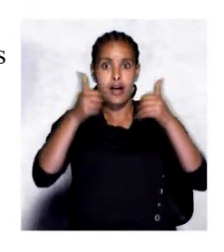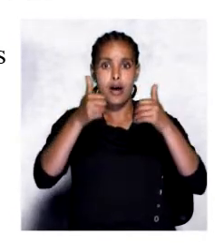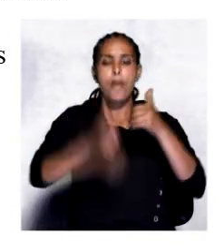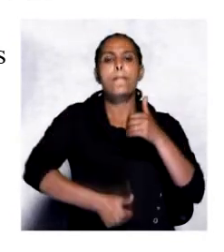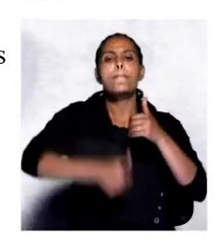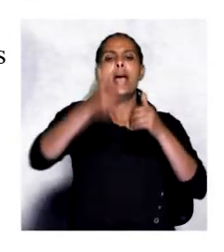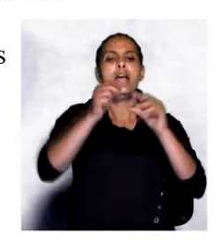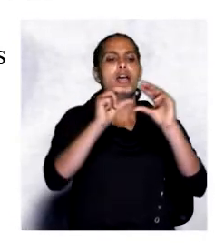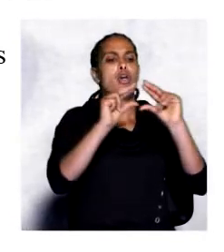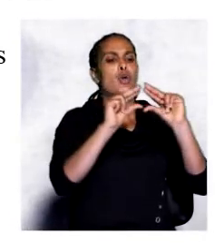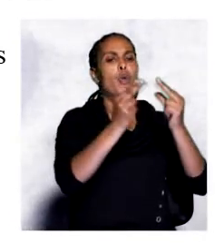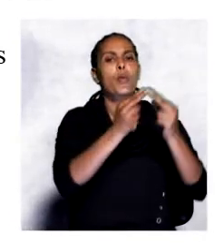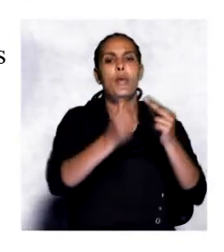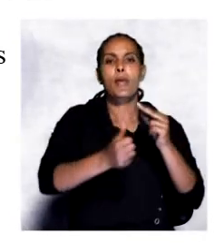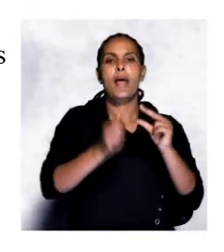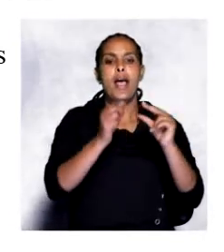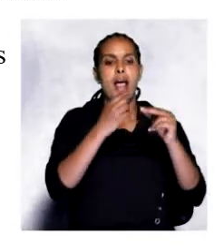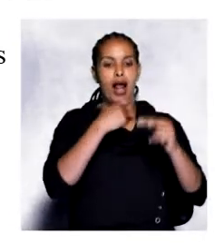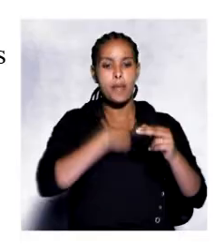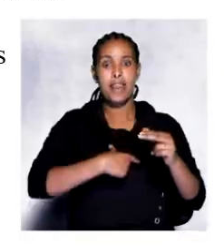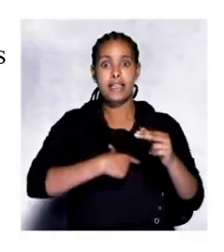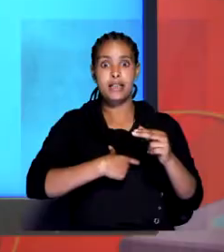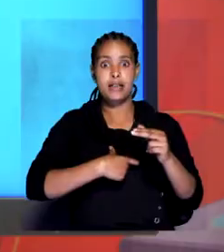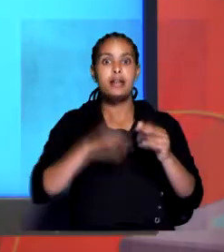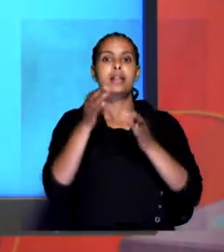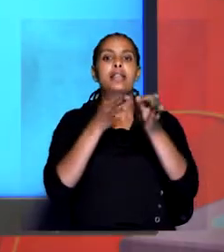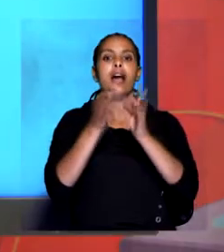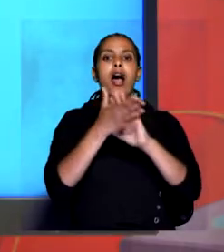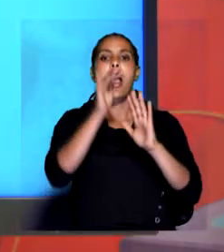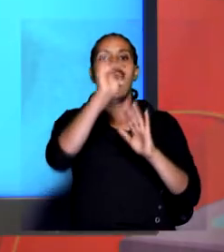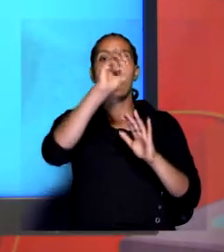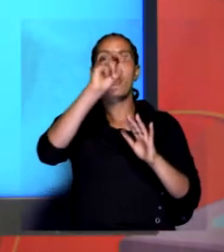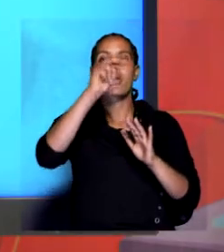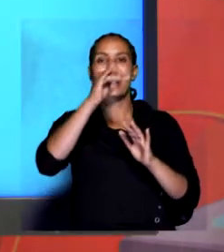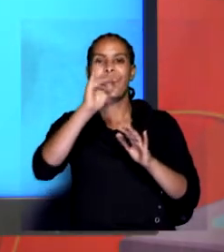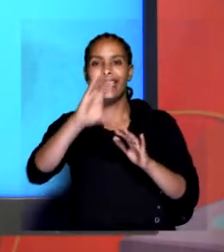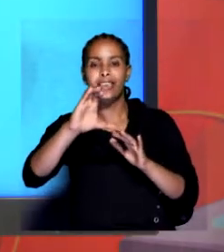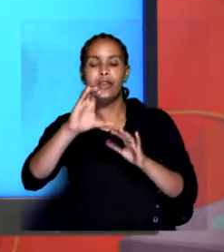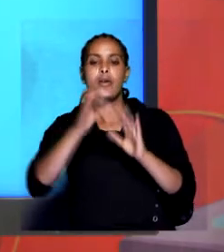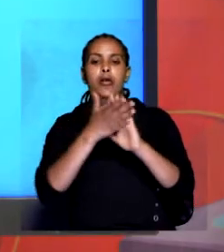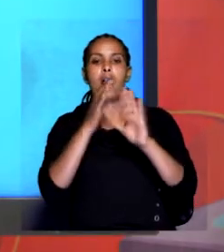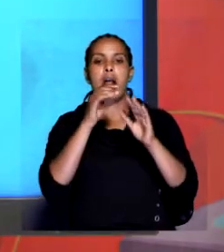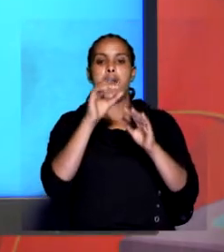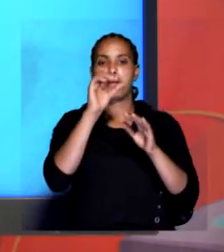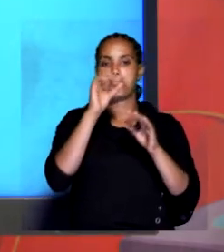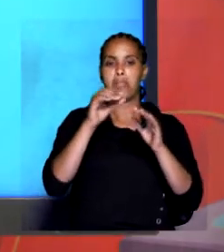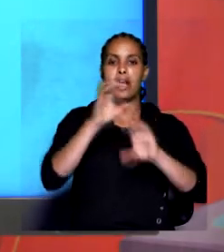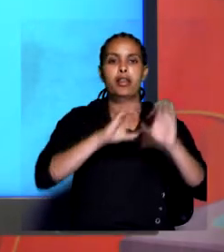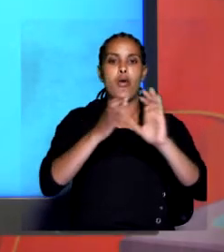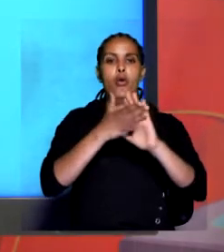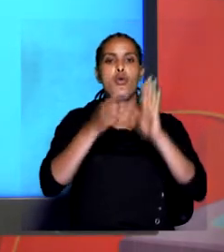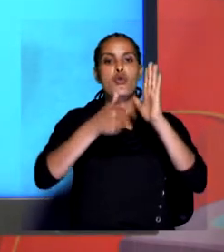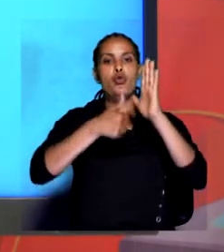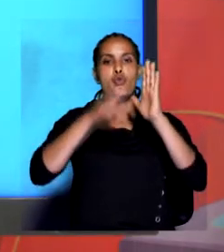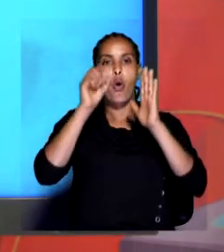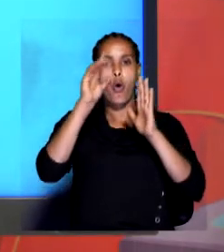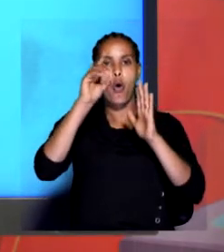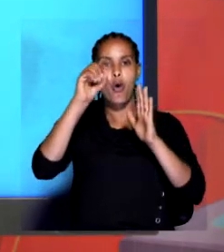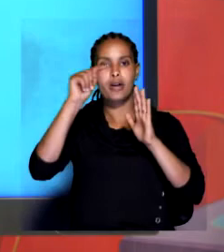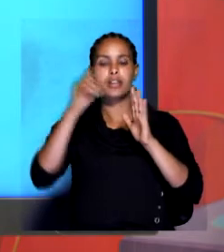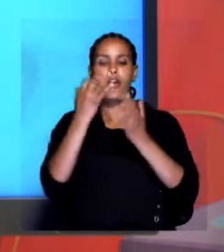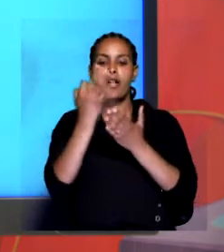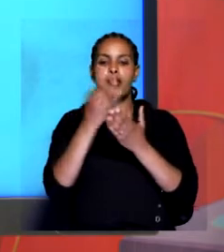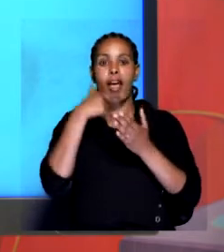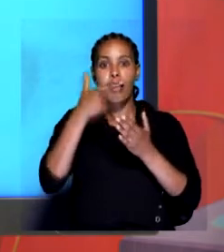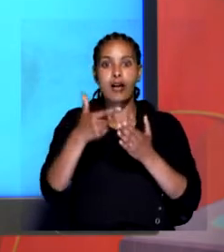main group elements. Describe ionic bonding using Lewis electron dot symbols. Tell the formation